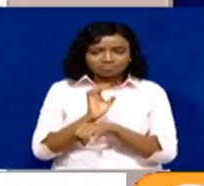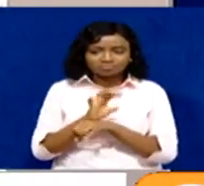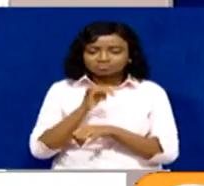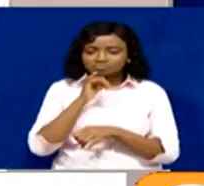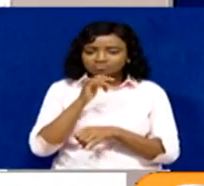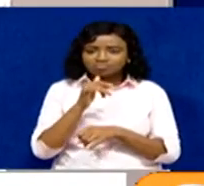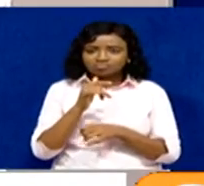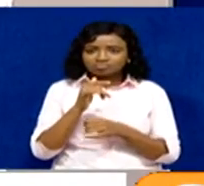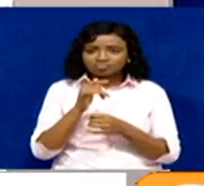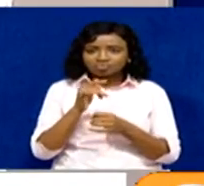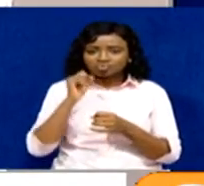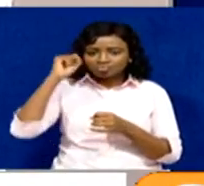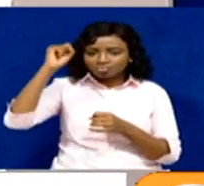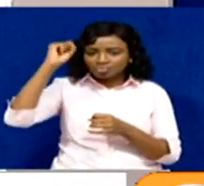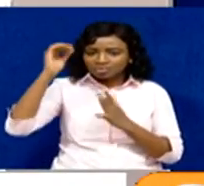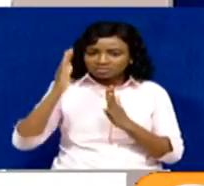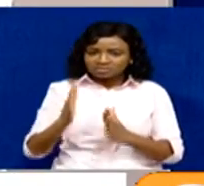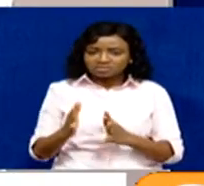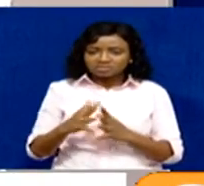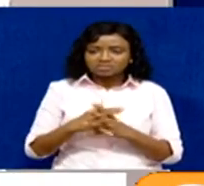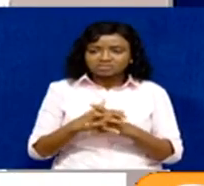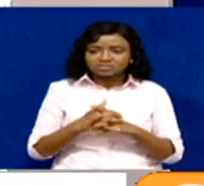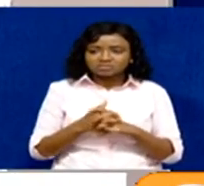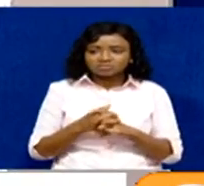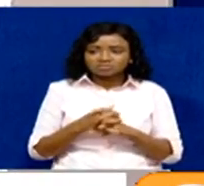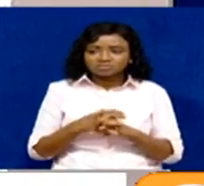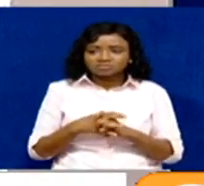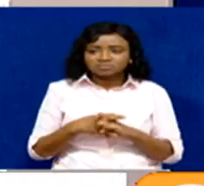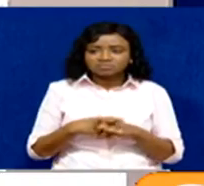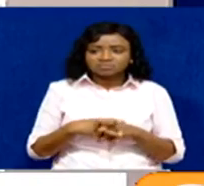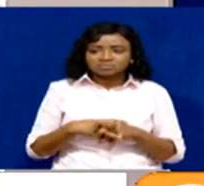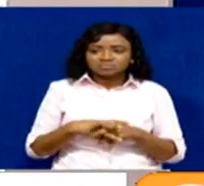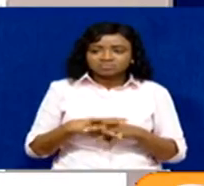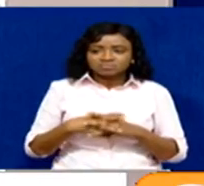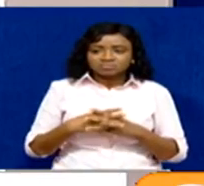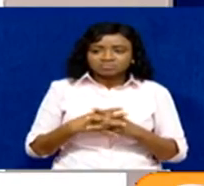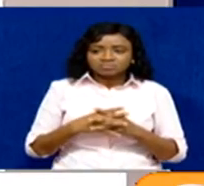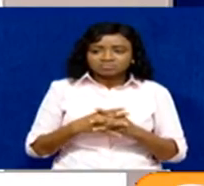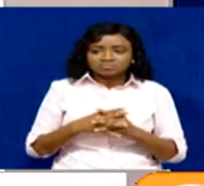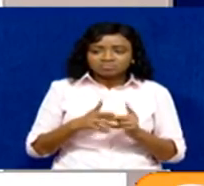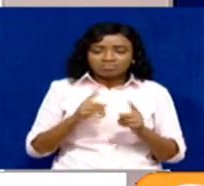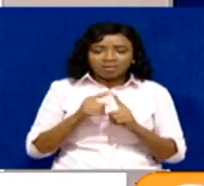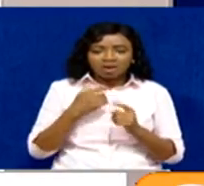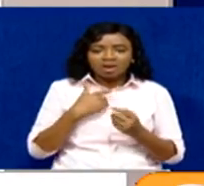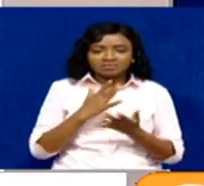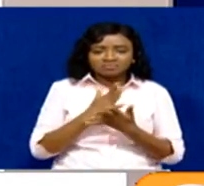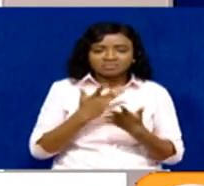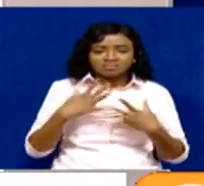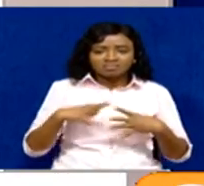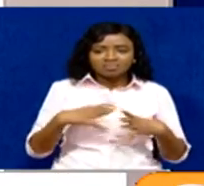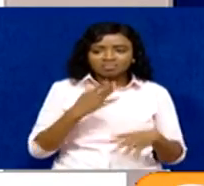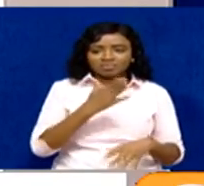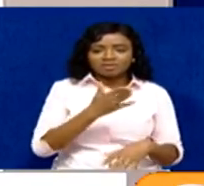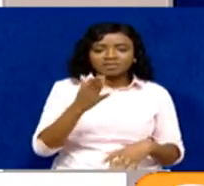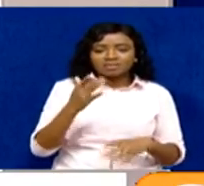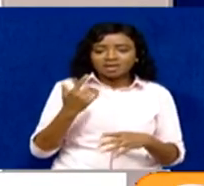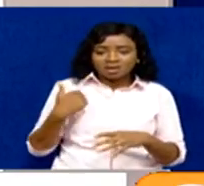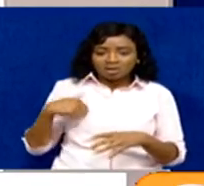such, who are maybe advising or from the sidelines. But there are people there that